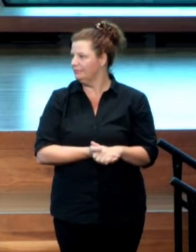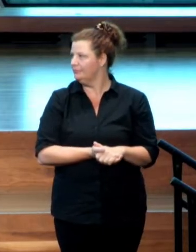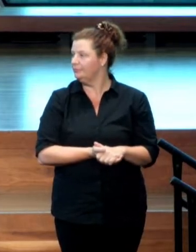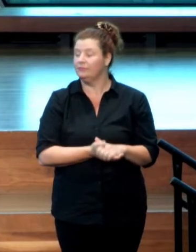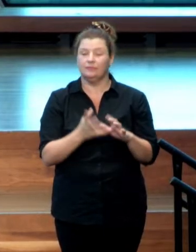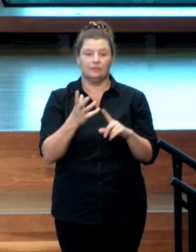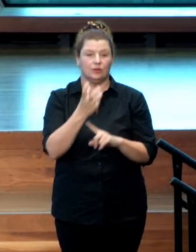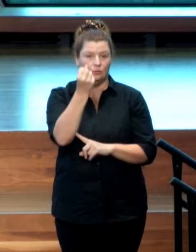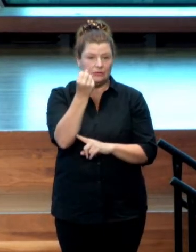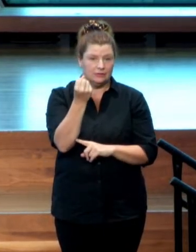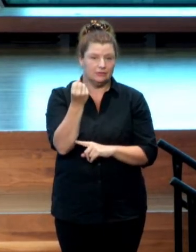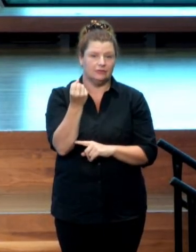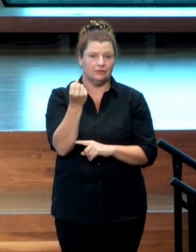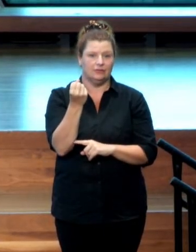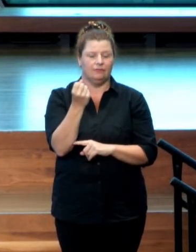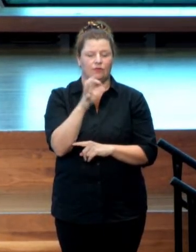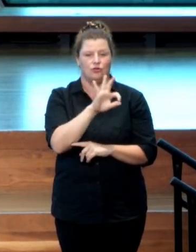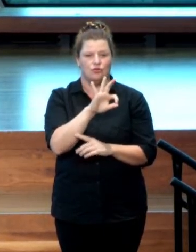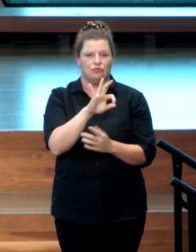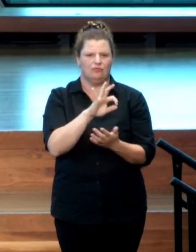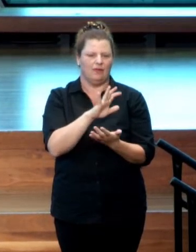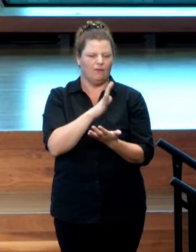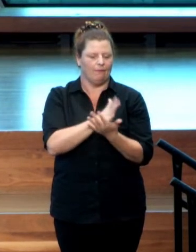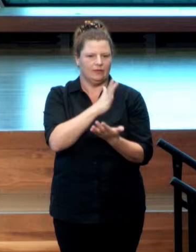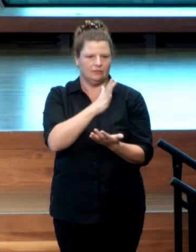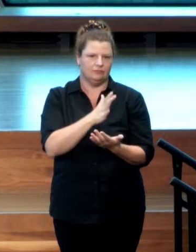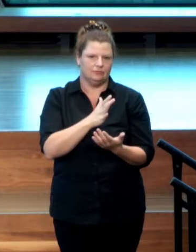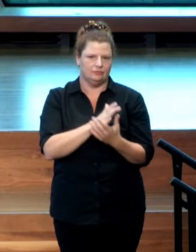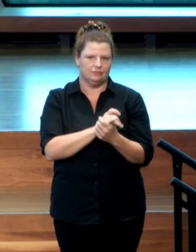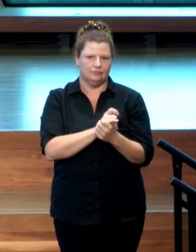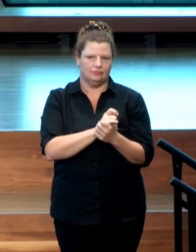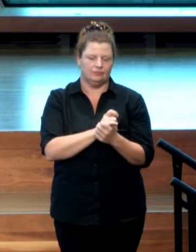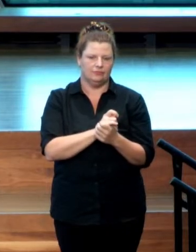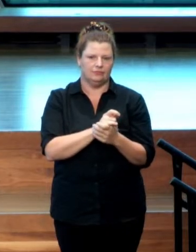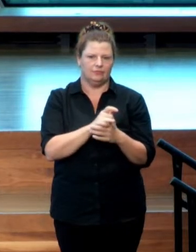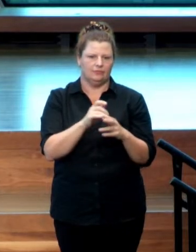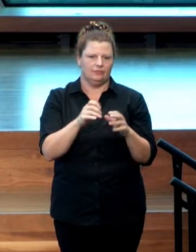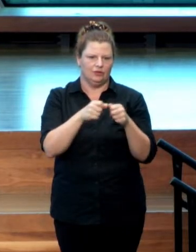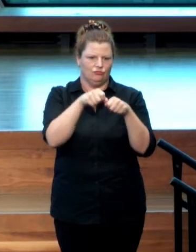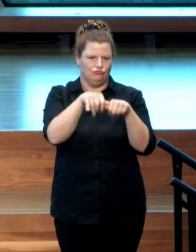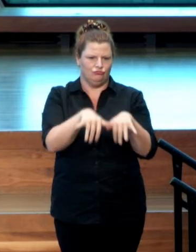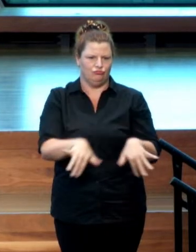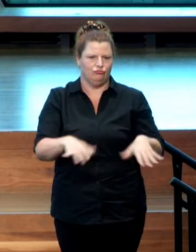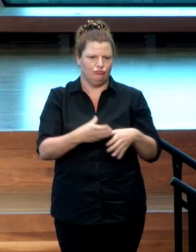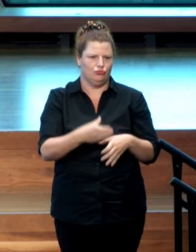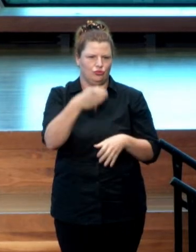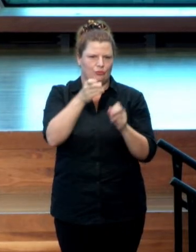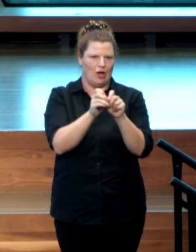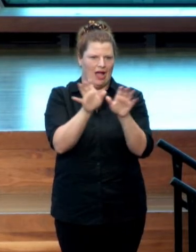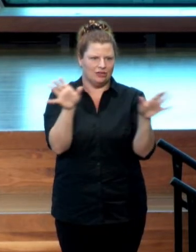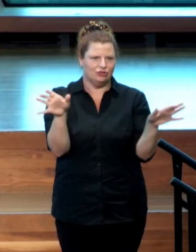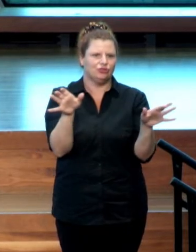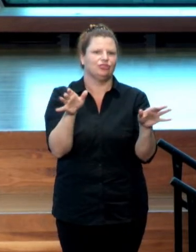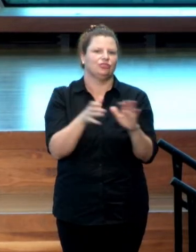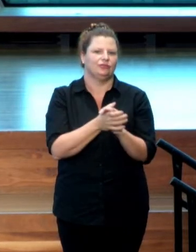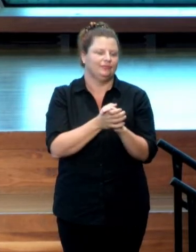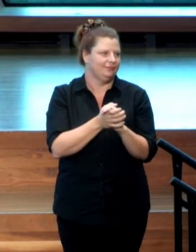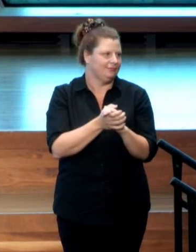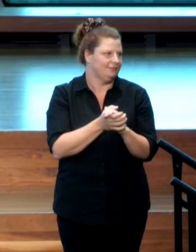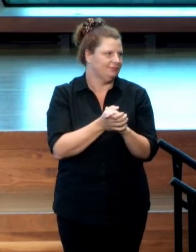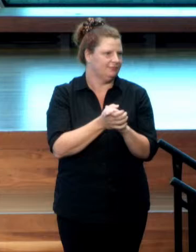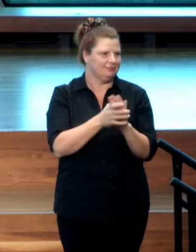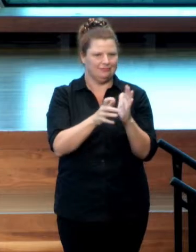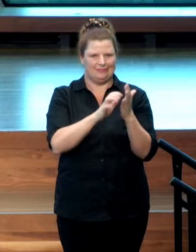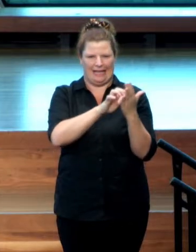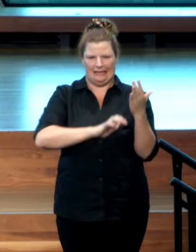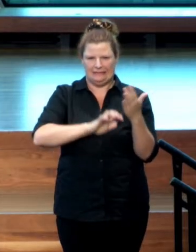The winner of the prize for non-fiction is Root and Branch, Essays on Inheritance by Ida Gunnadan.